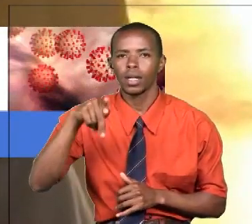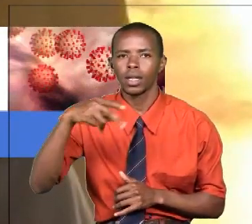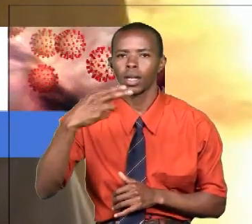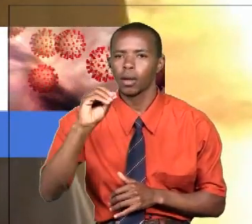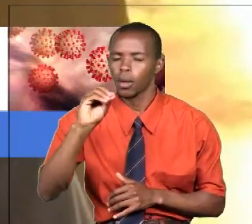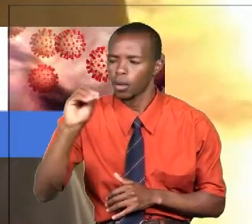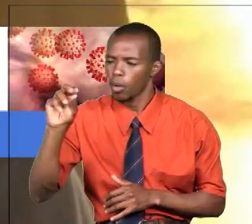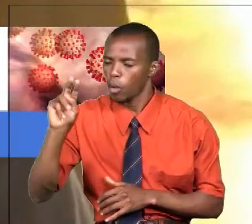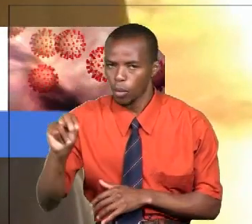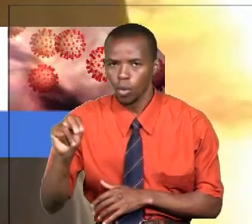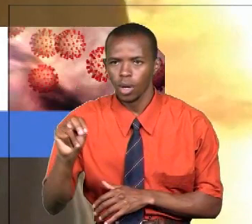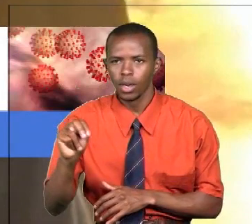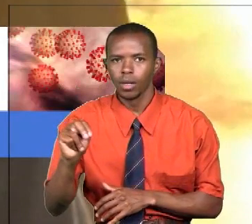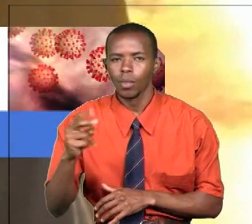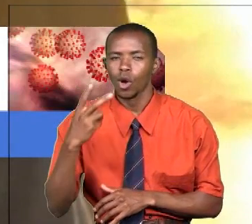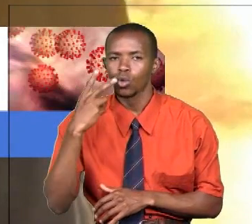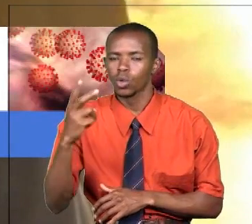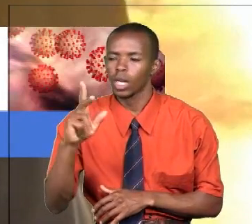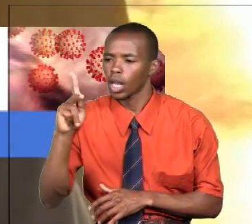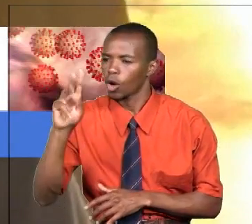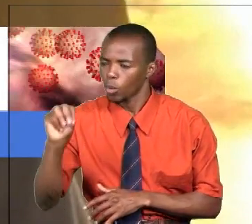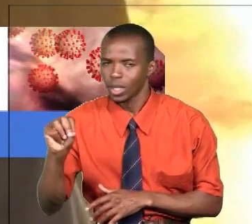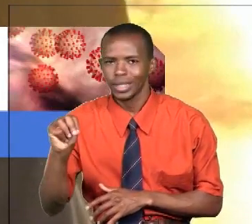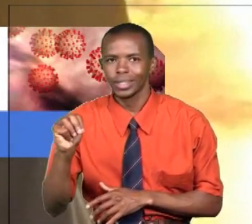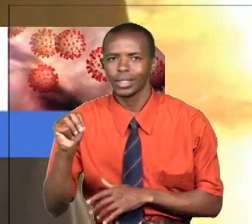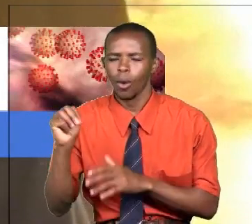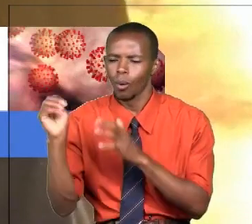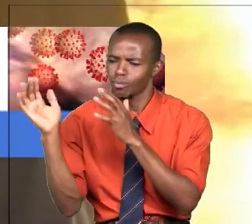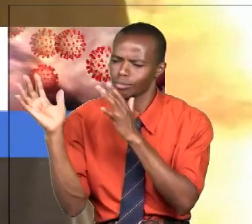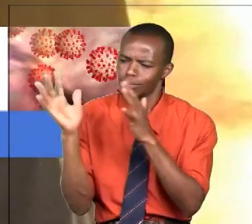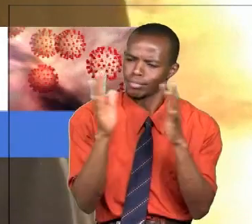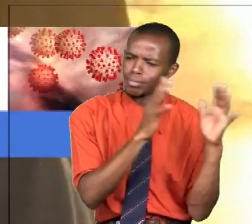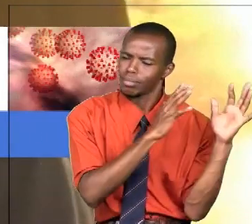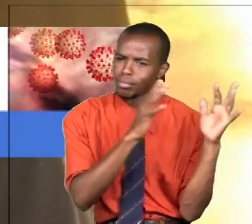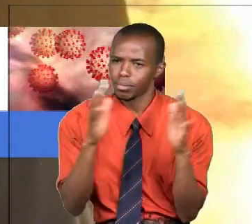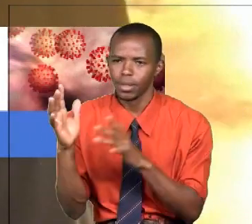200 kilometers per hour winds, and